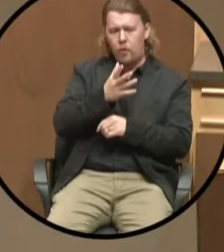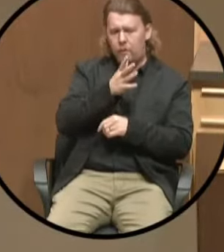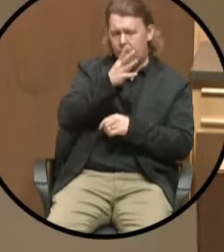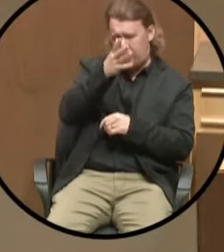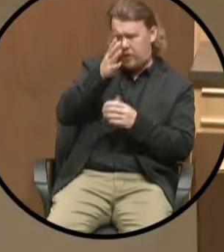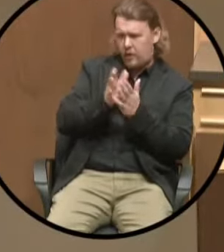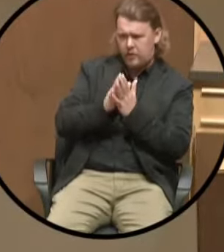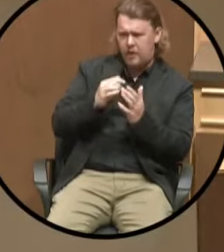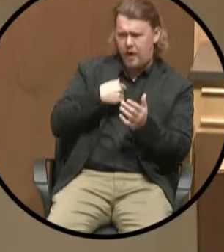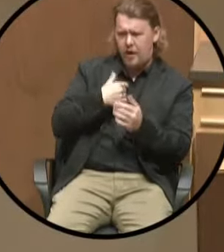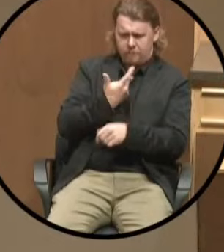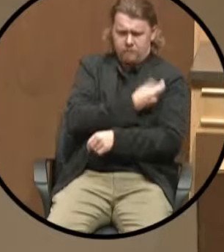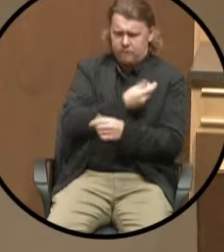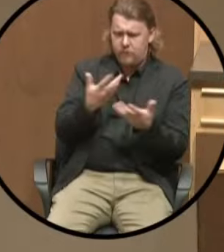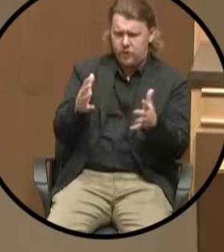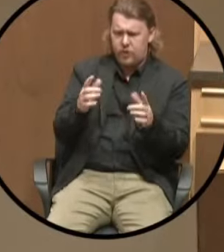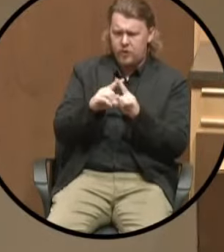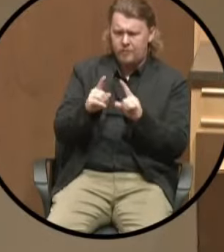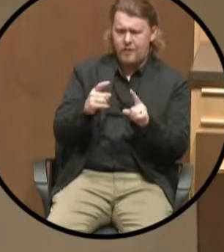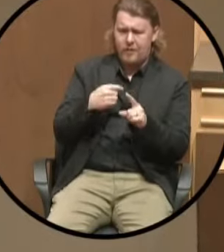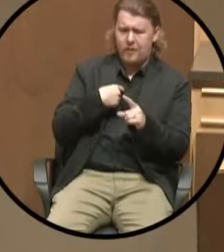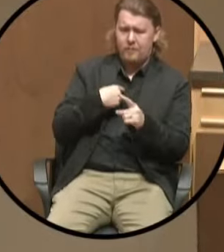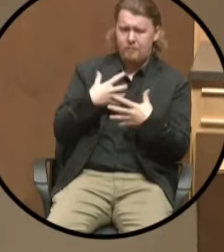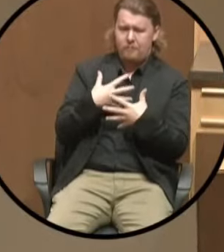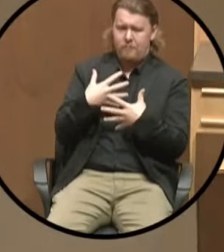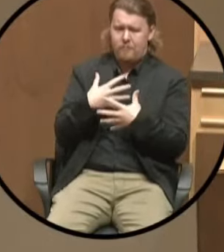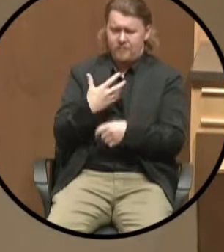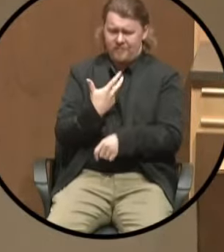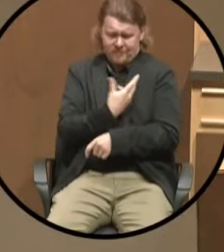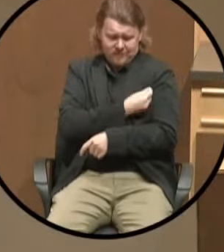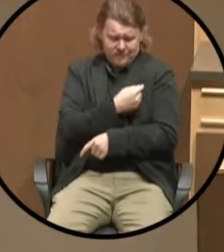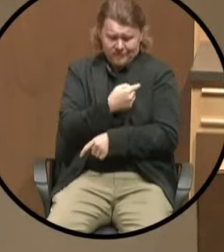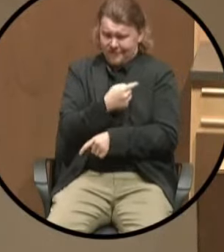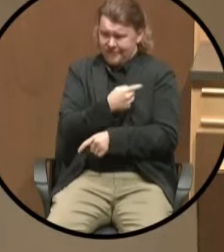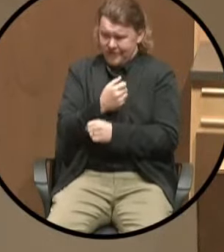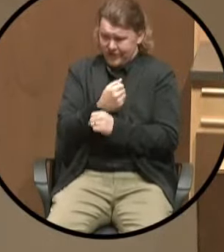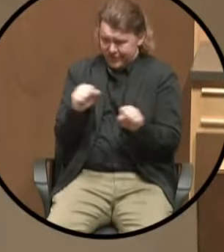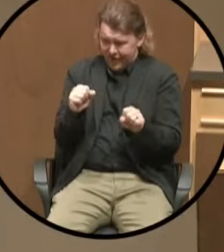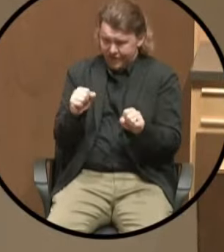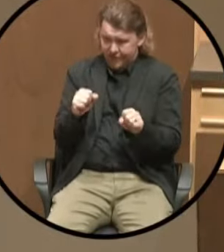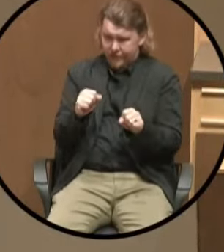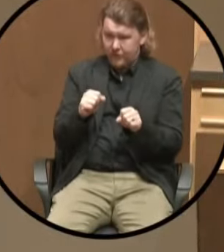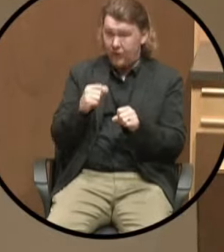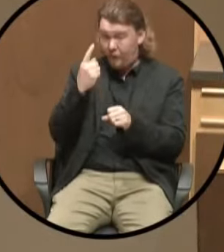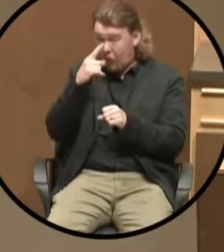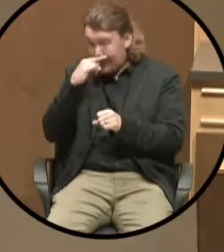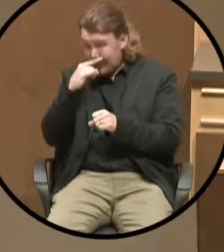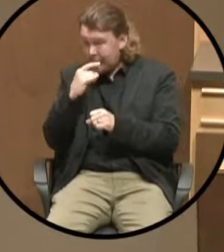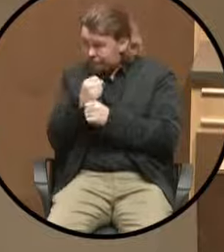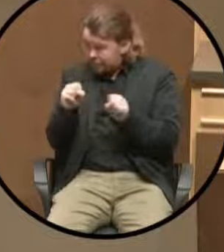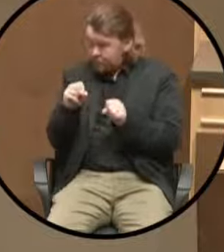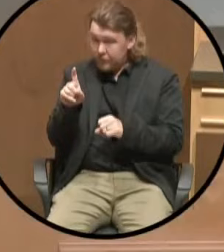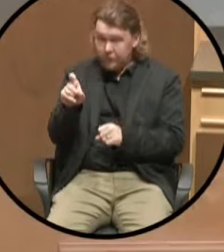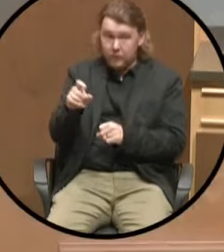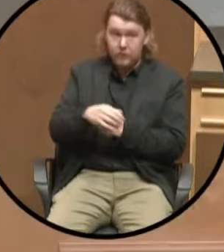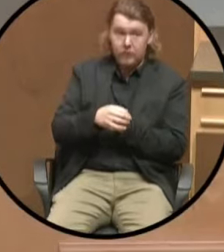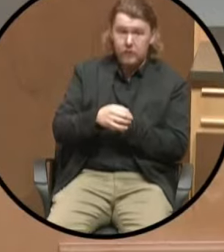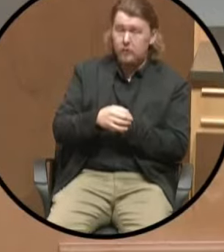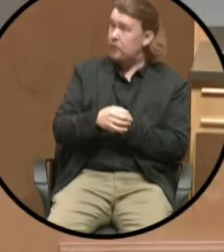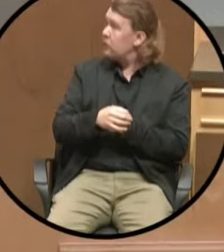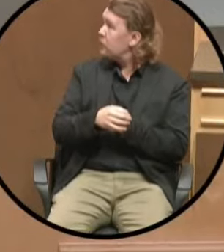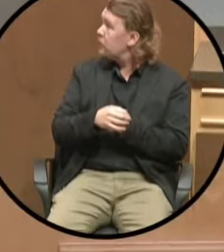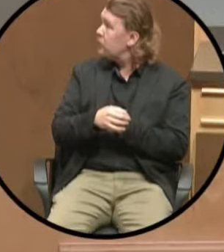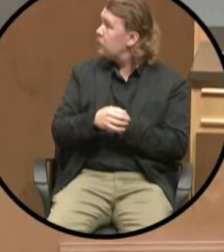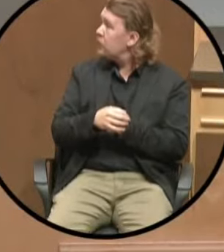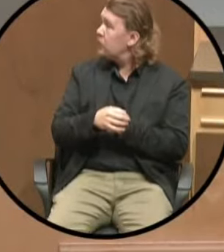about how safe it is. What are the recommendations for vaccines for children? How safe is it? Hi, Sue.